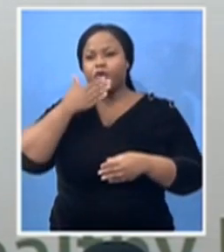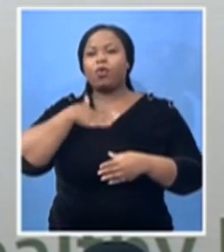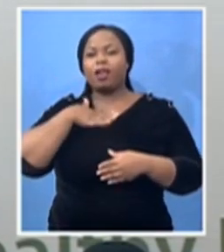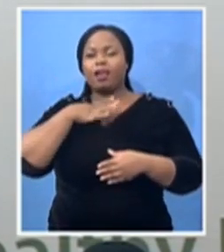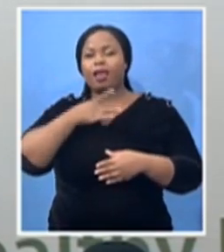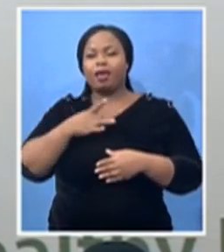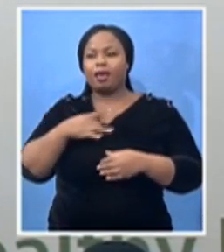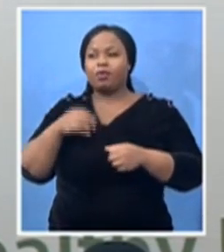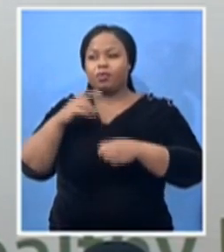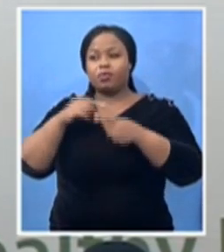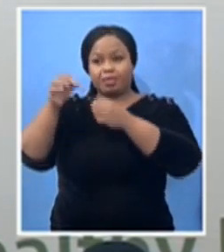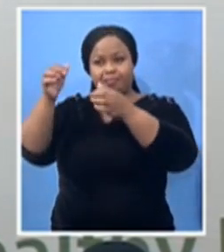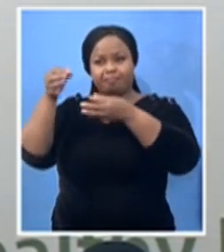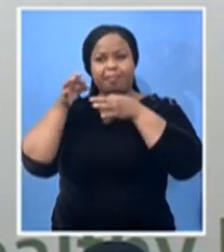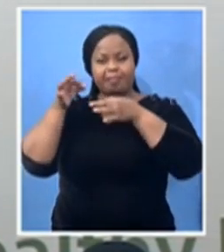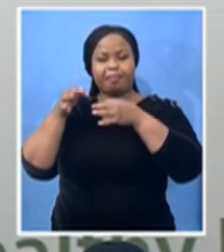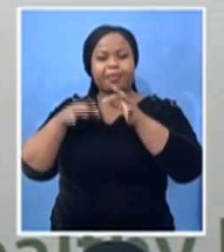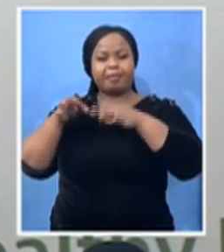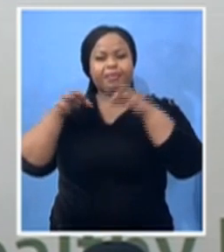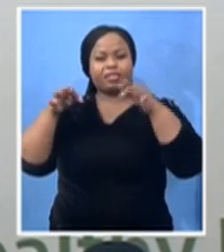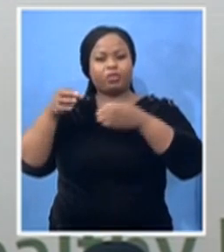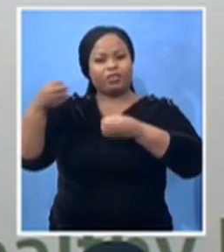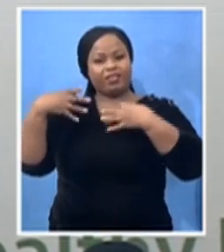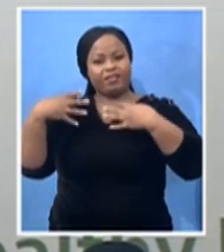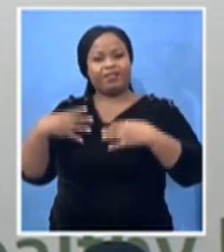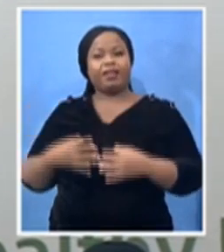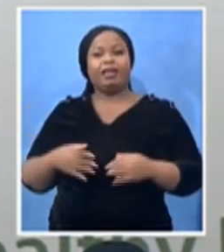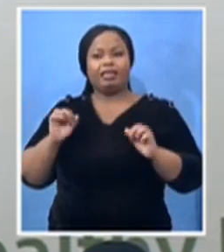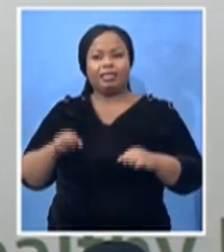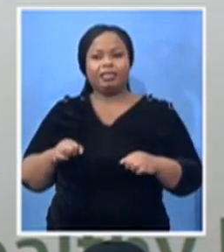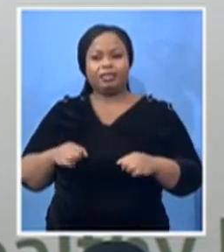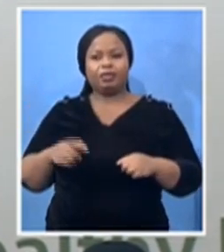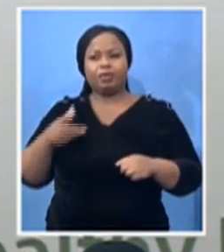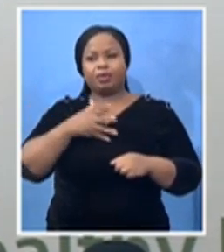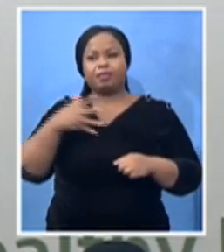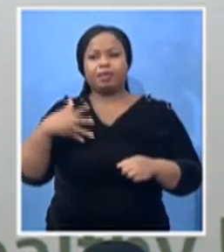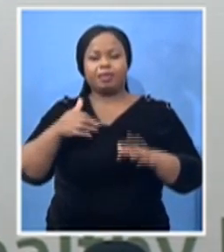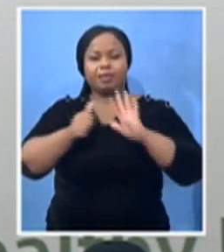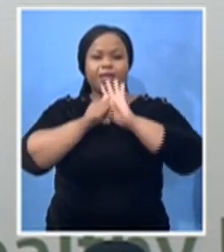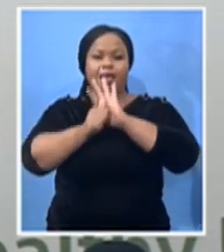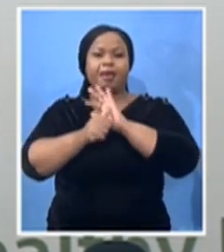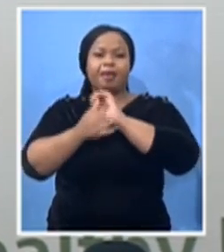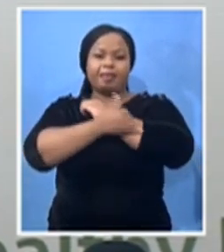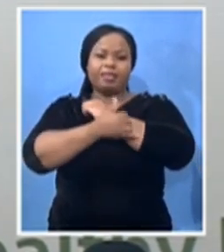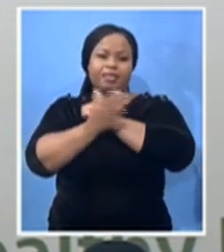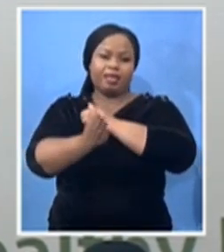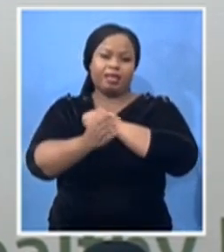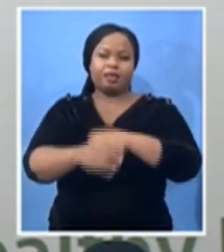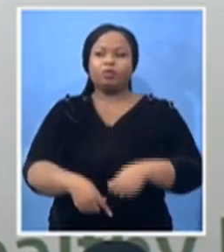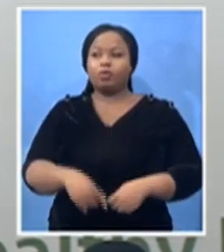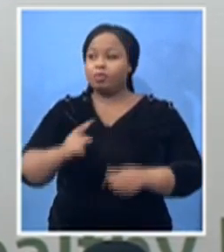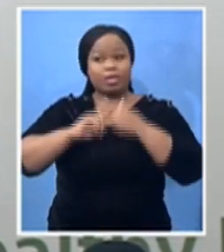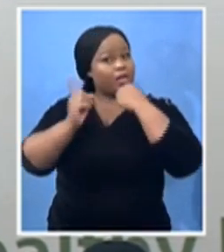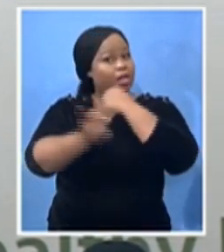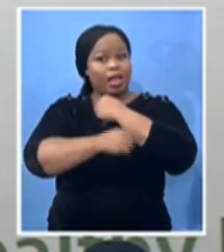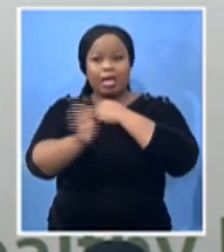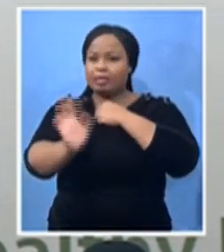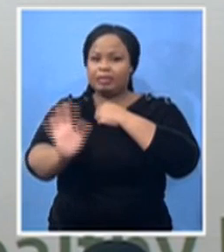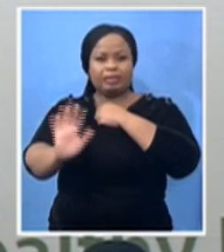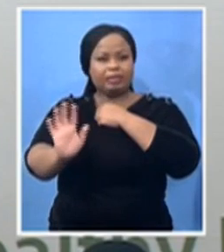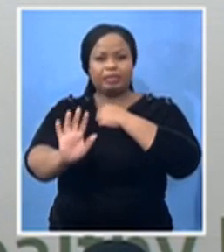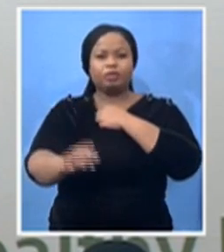it, Madam Ambassador, that it's not going to be the last one that we get. For all other facilities that we